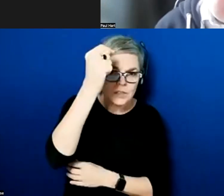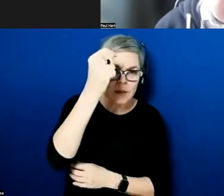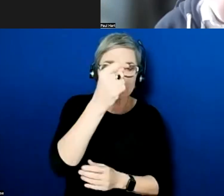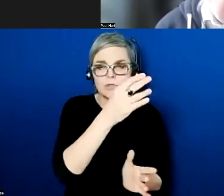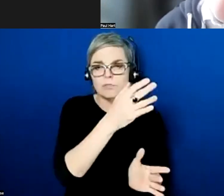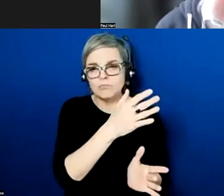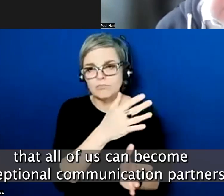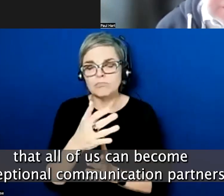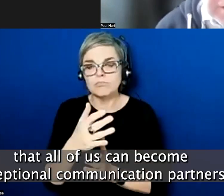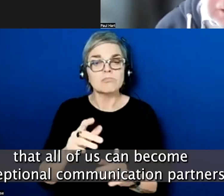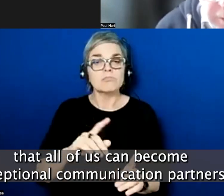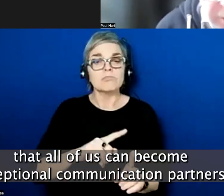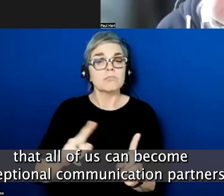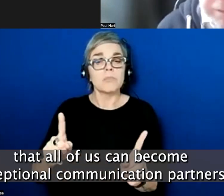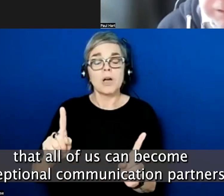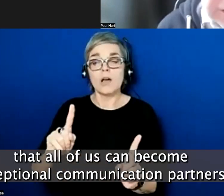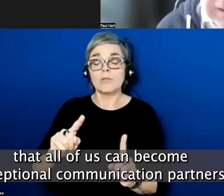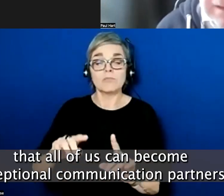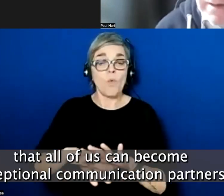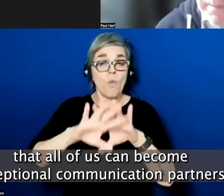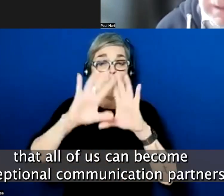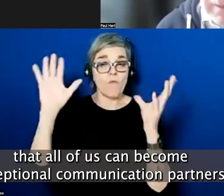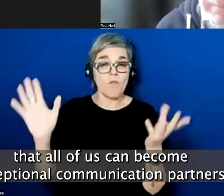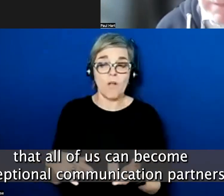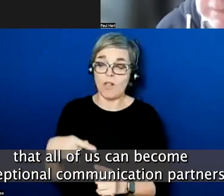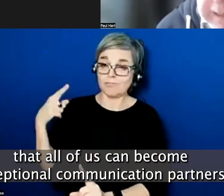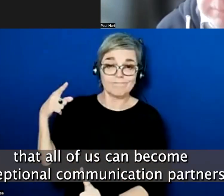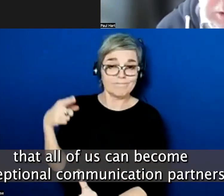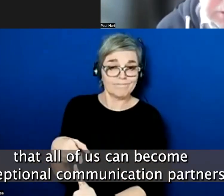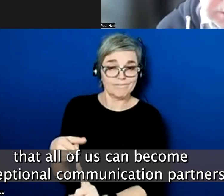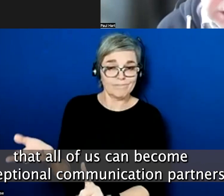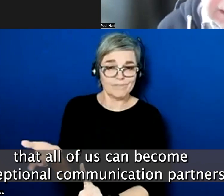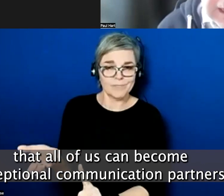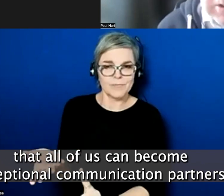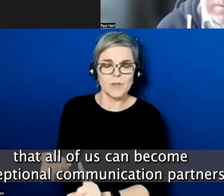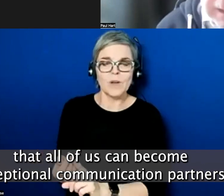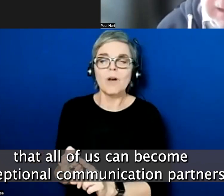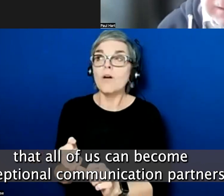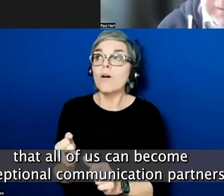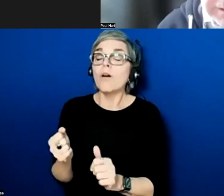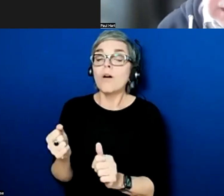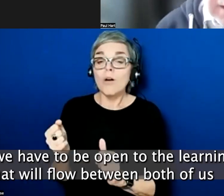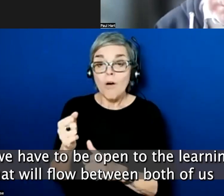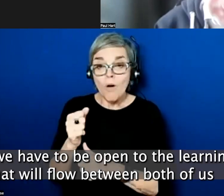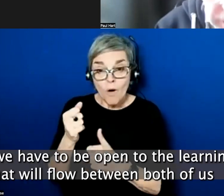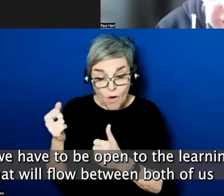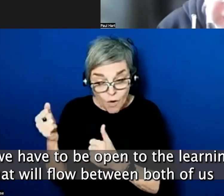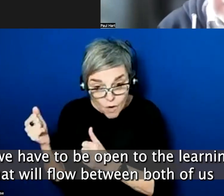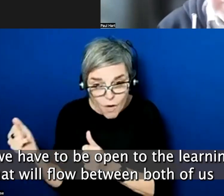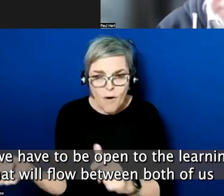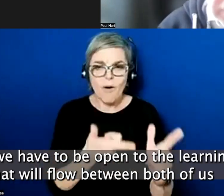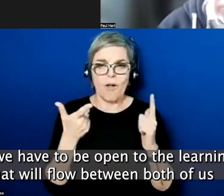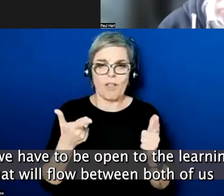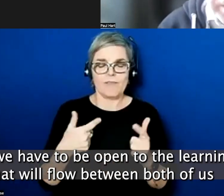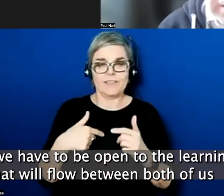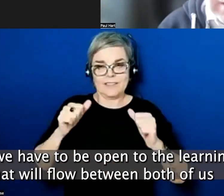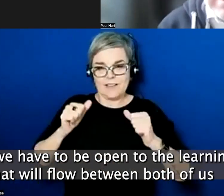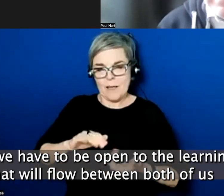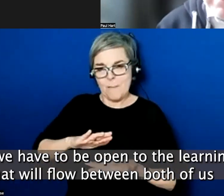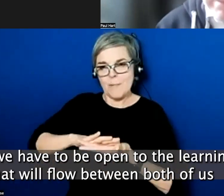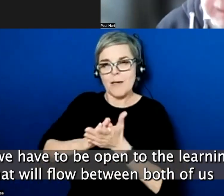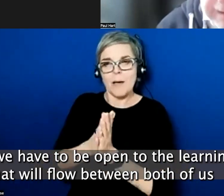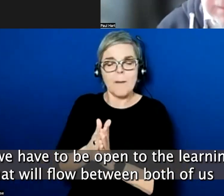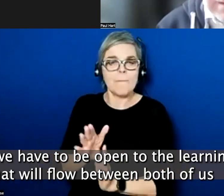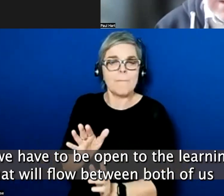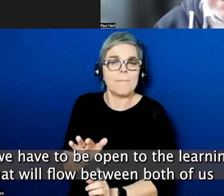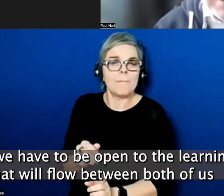idea that all of us can become exceptional communication partners, but we have to be open to